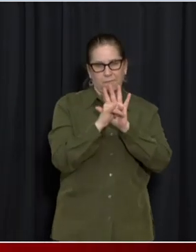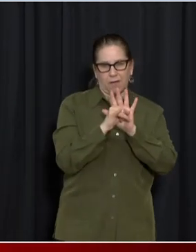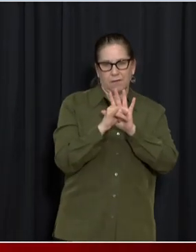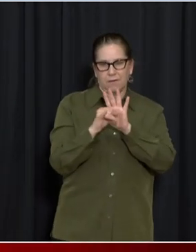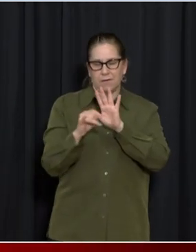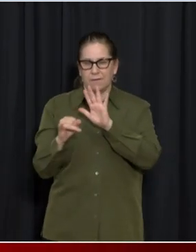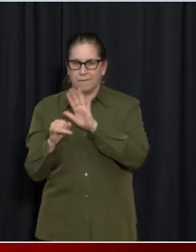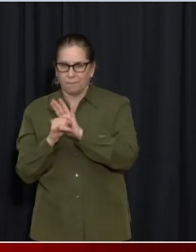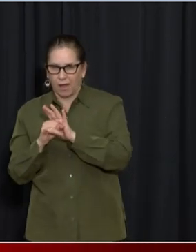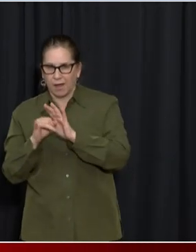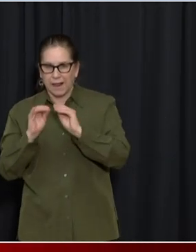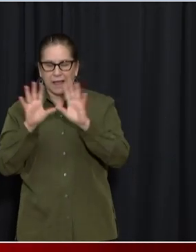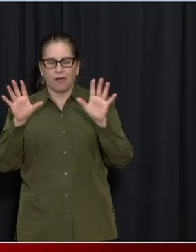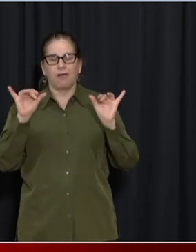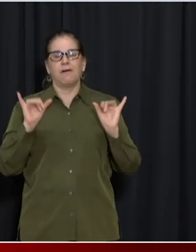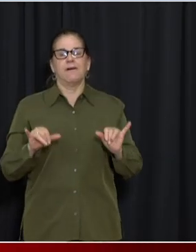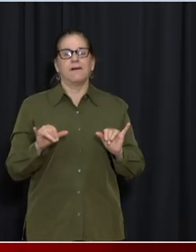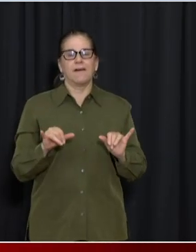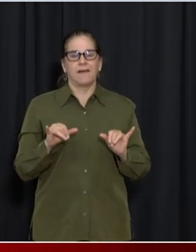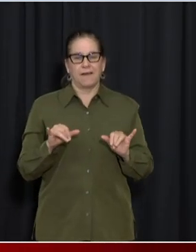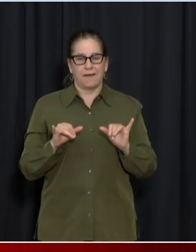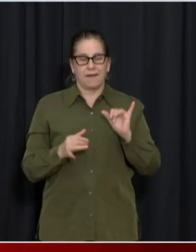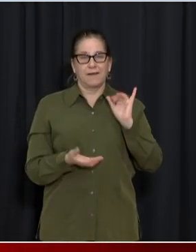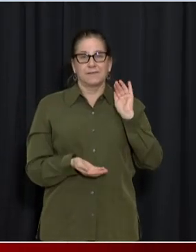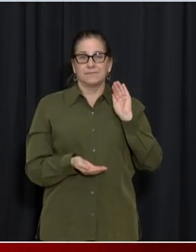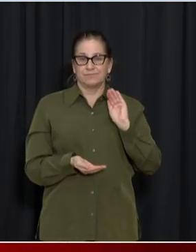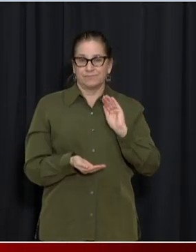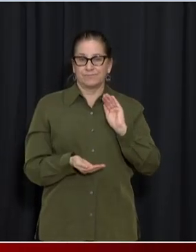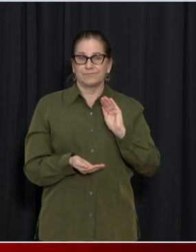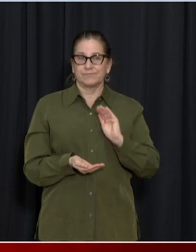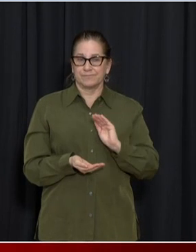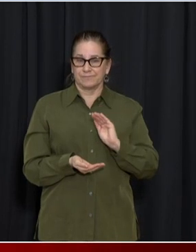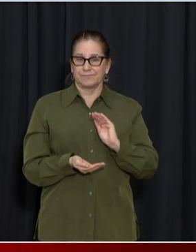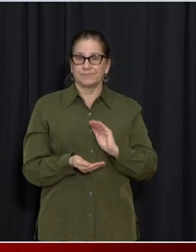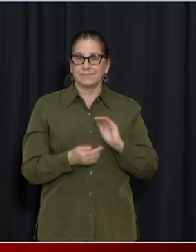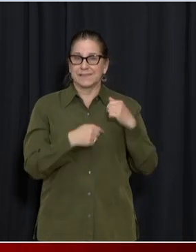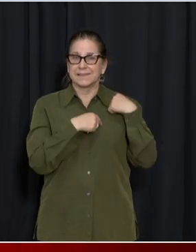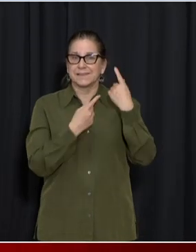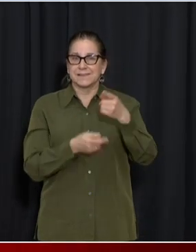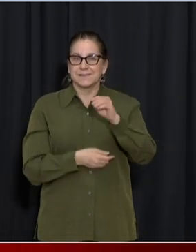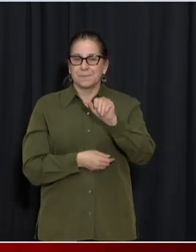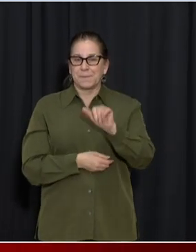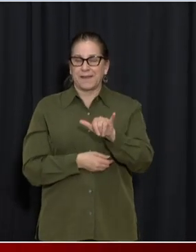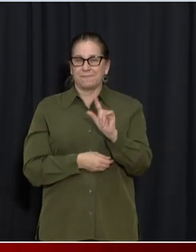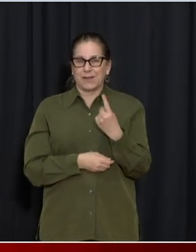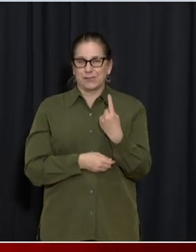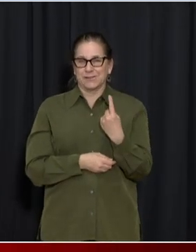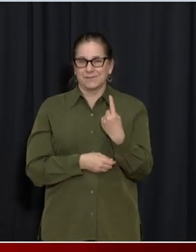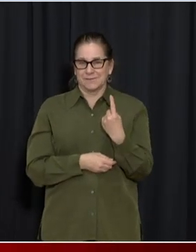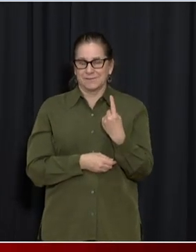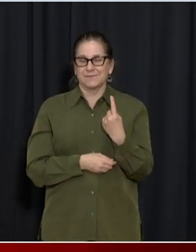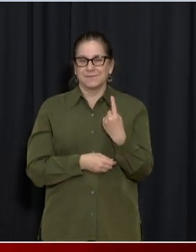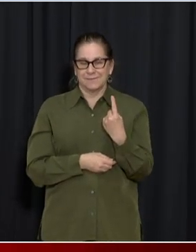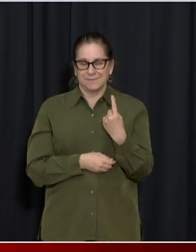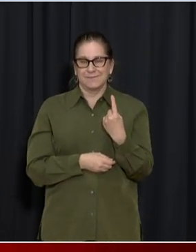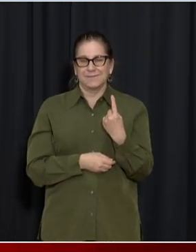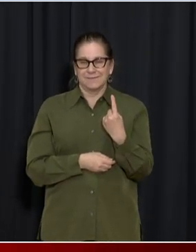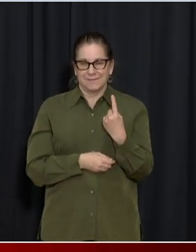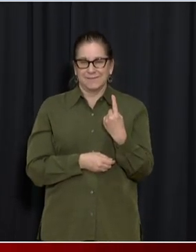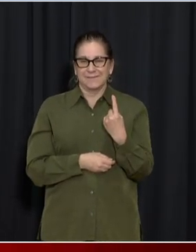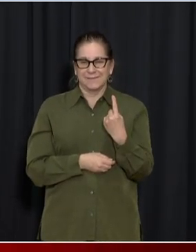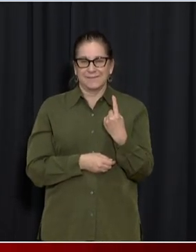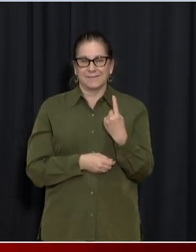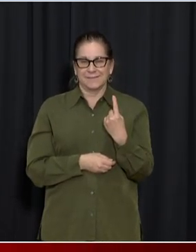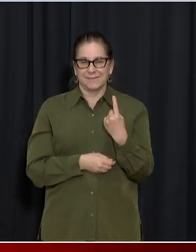that we have from May 1st and continue to see a decline. We don't respond to one day up